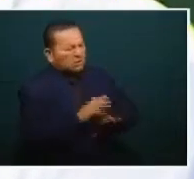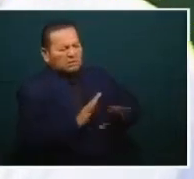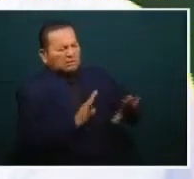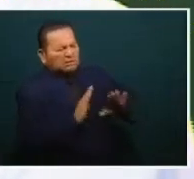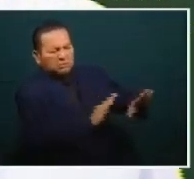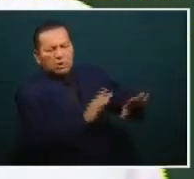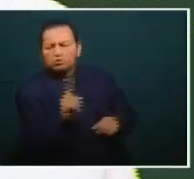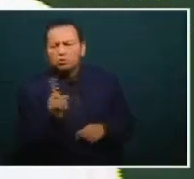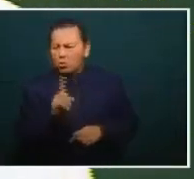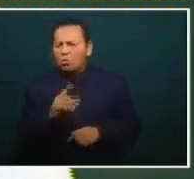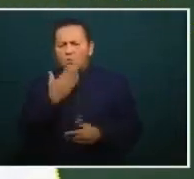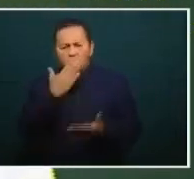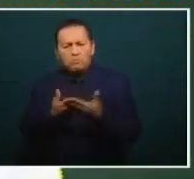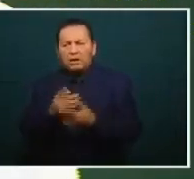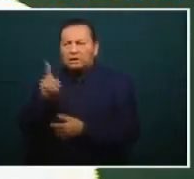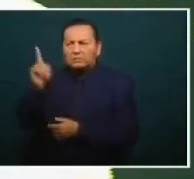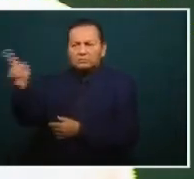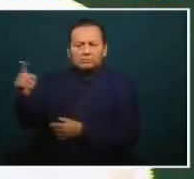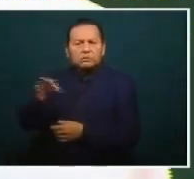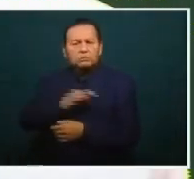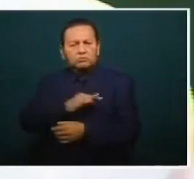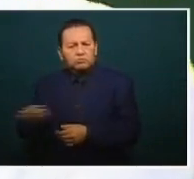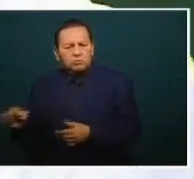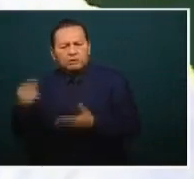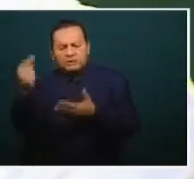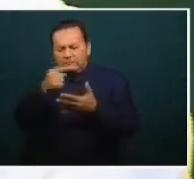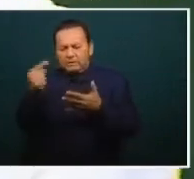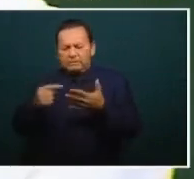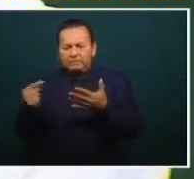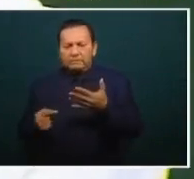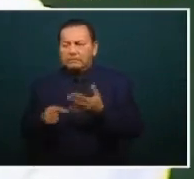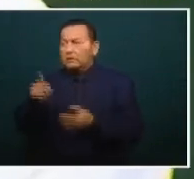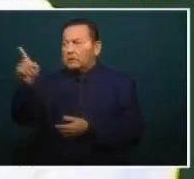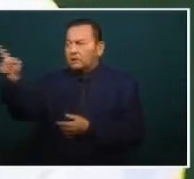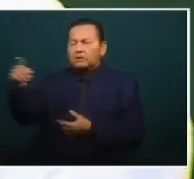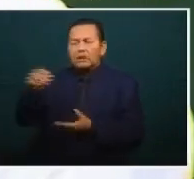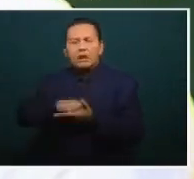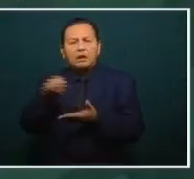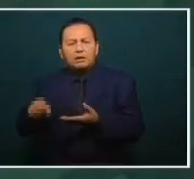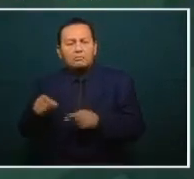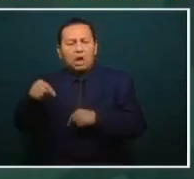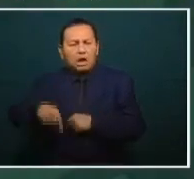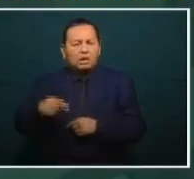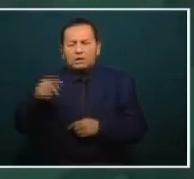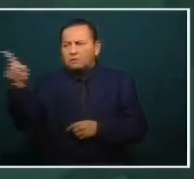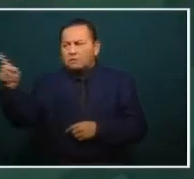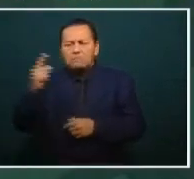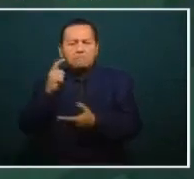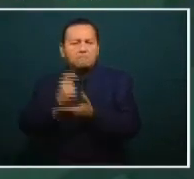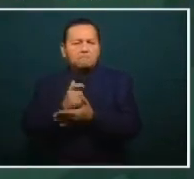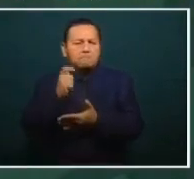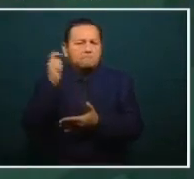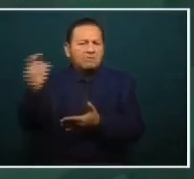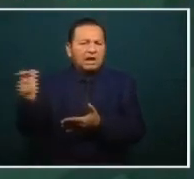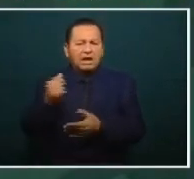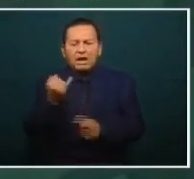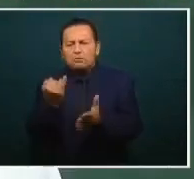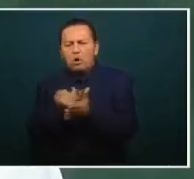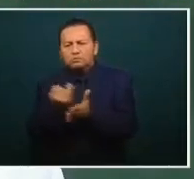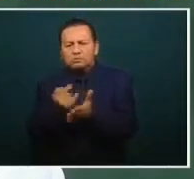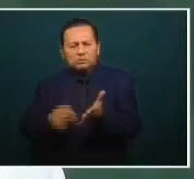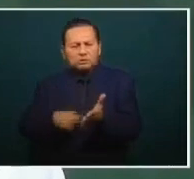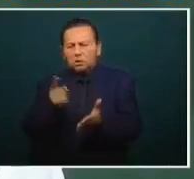to discard the possibility of coming to an agreement so that these tariffs will not be applied or levies to